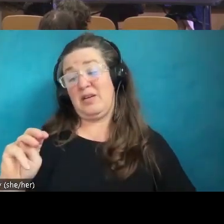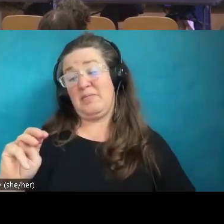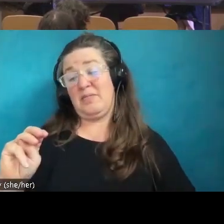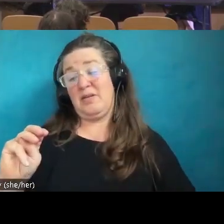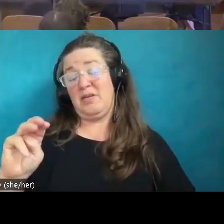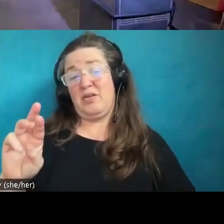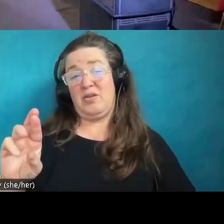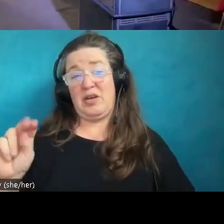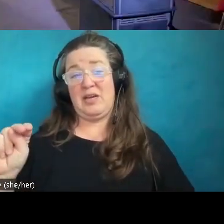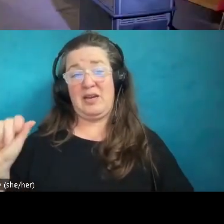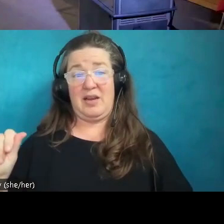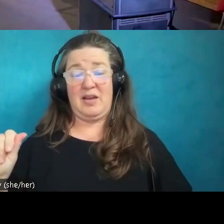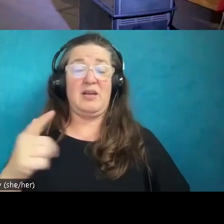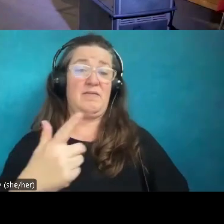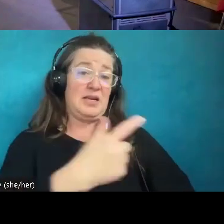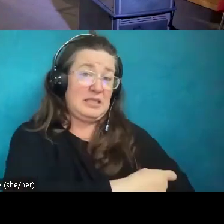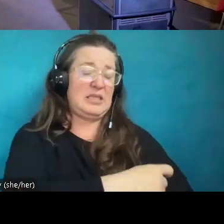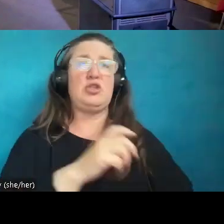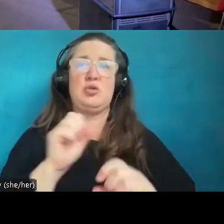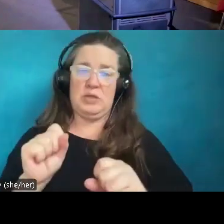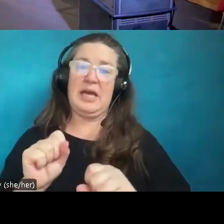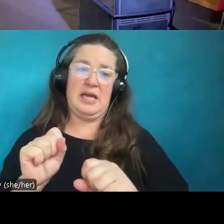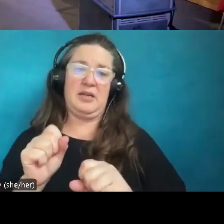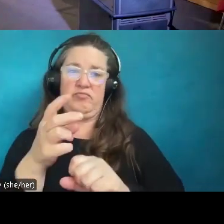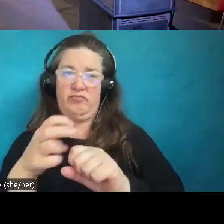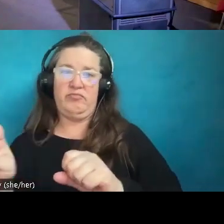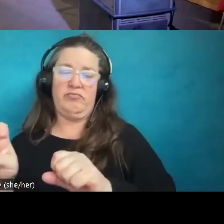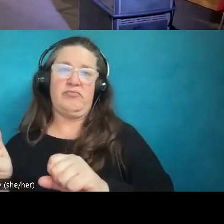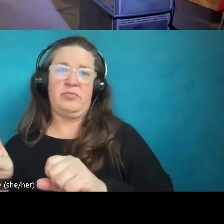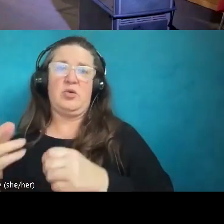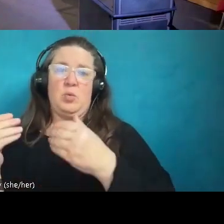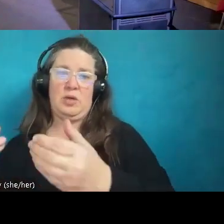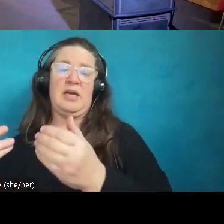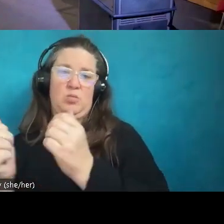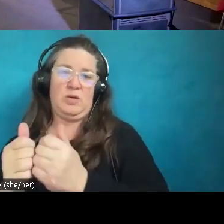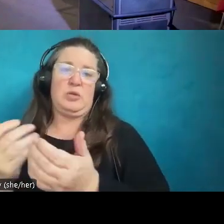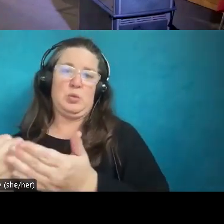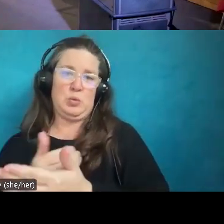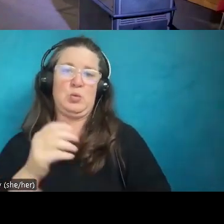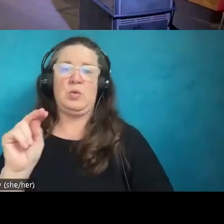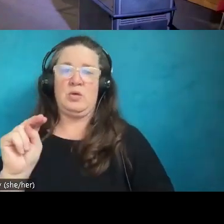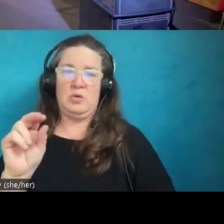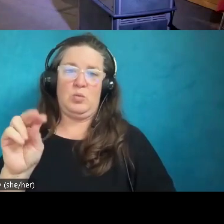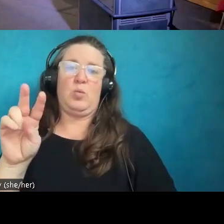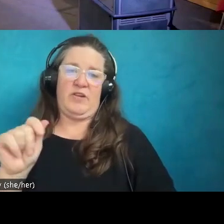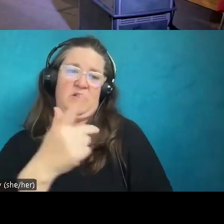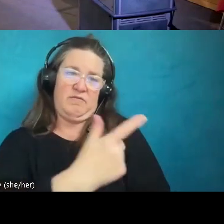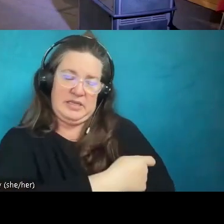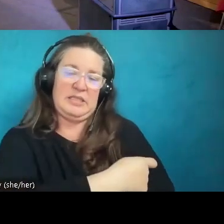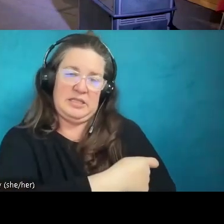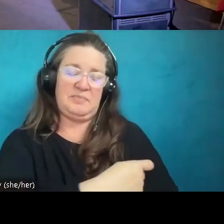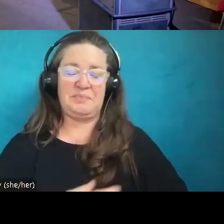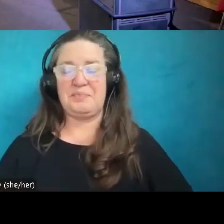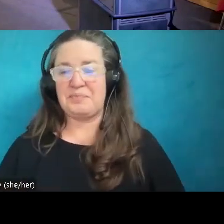Novavax vaccine, for instance. Thank you. I think in the, just in the,